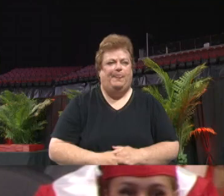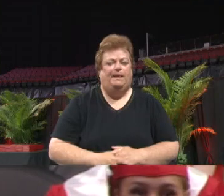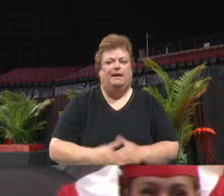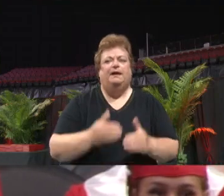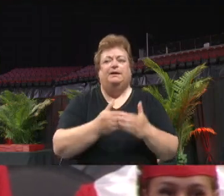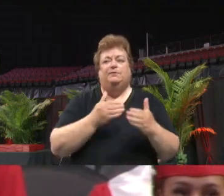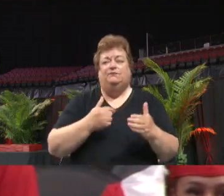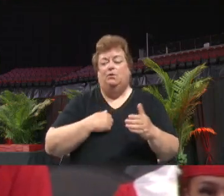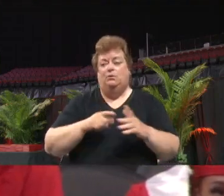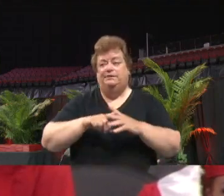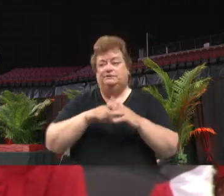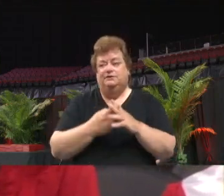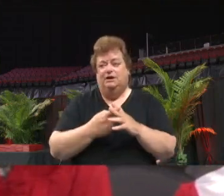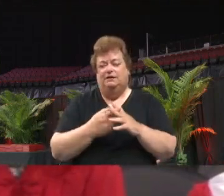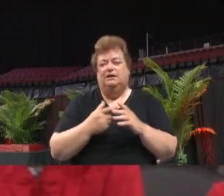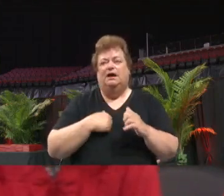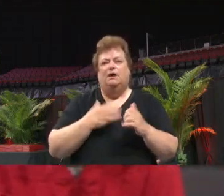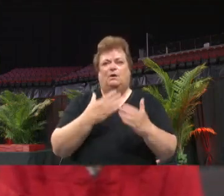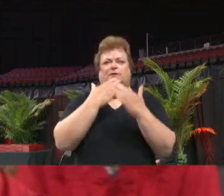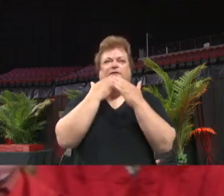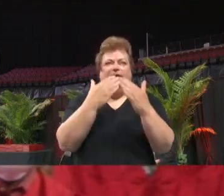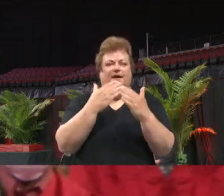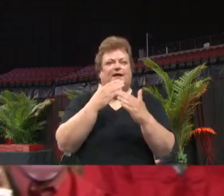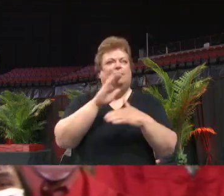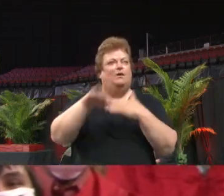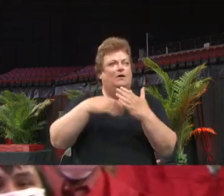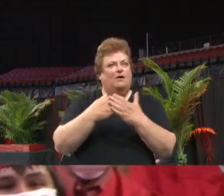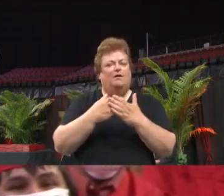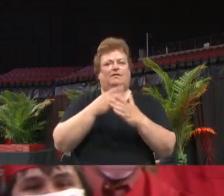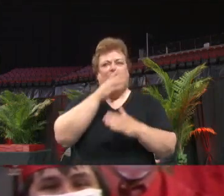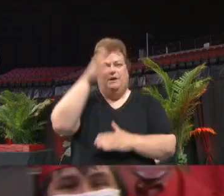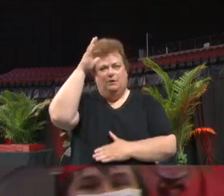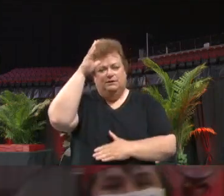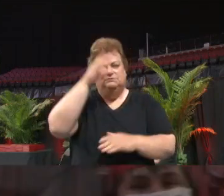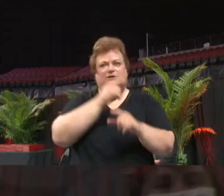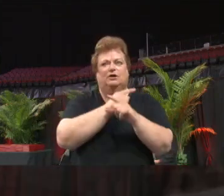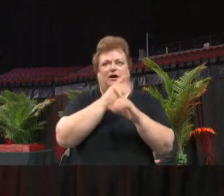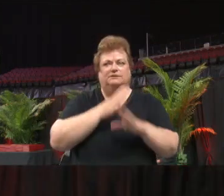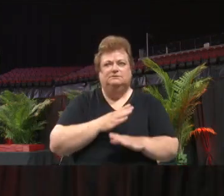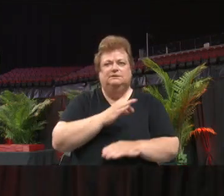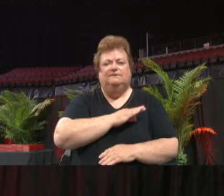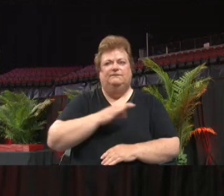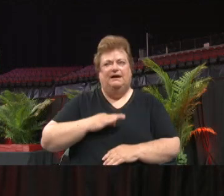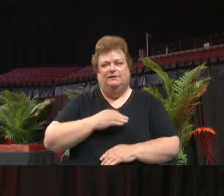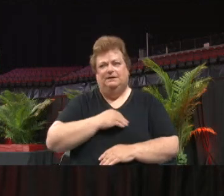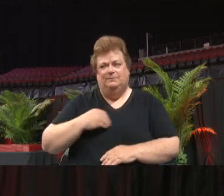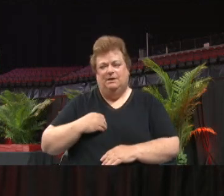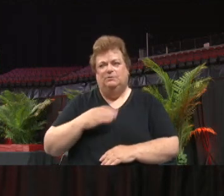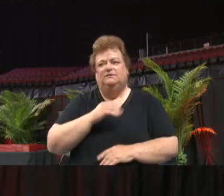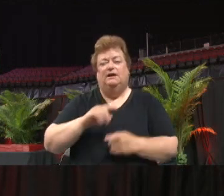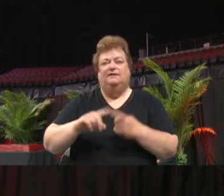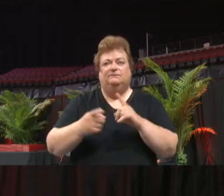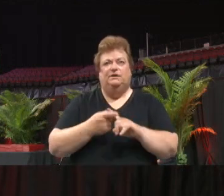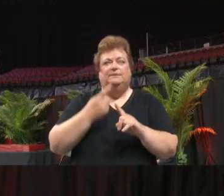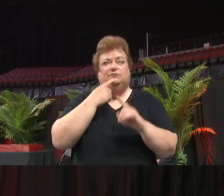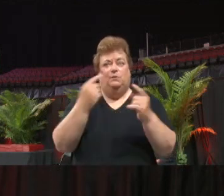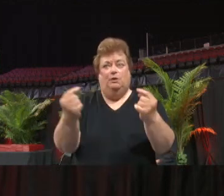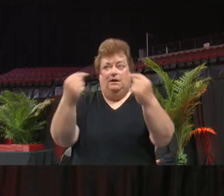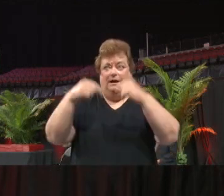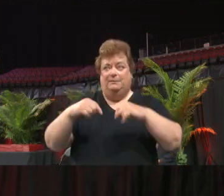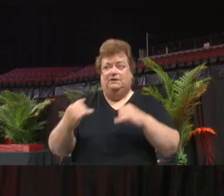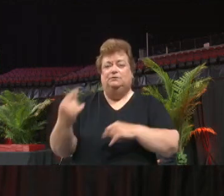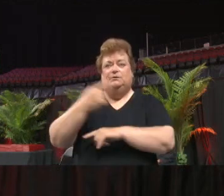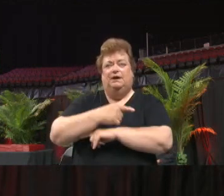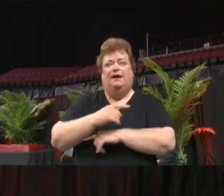Before we begin, I want to thank the many parents, guardians, faculty members, and friends for your attendance today